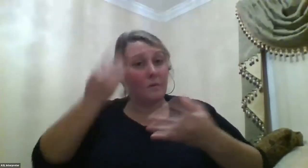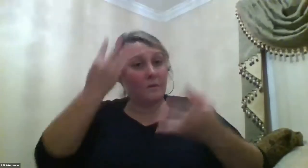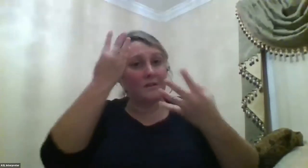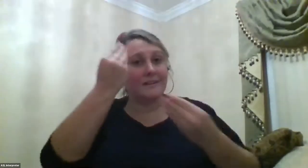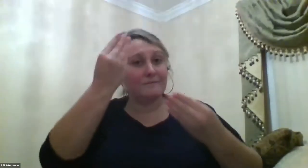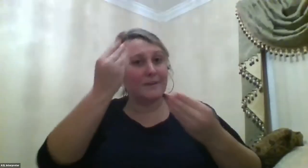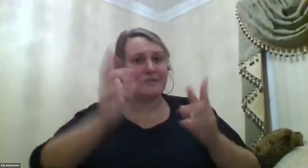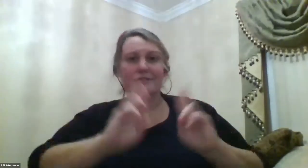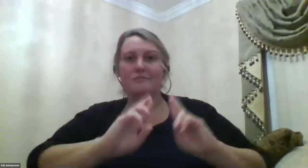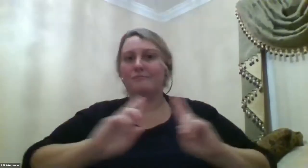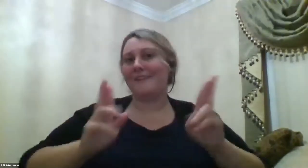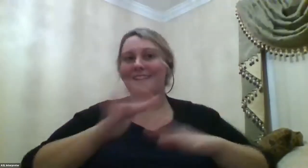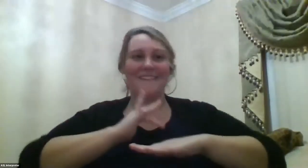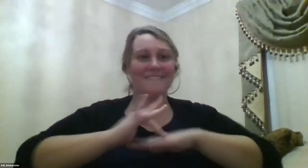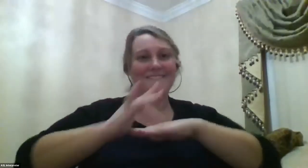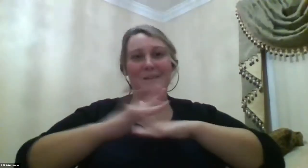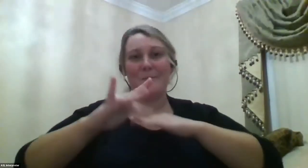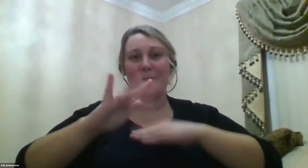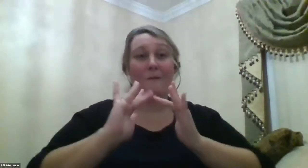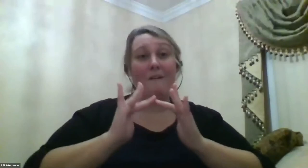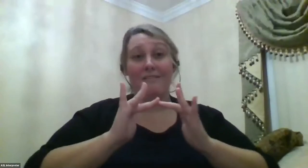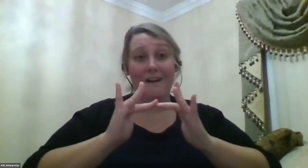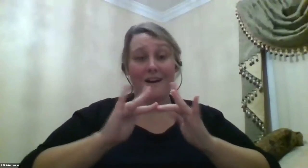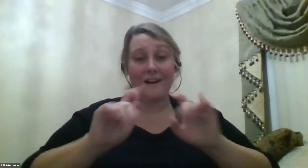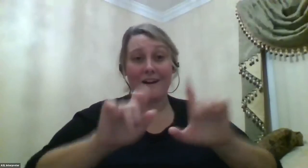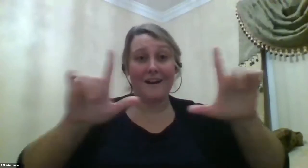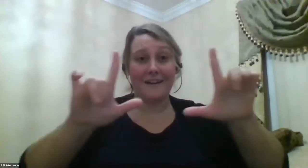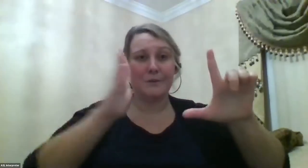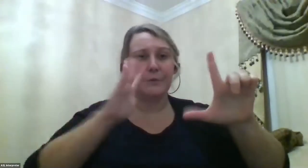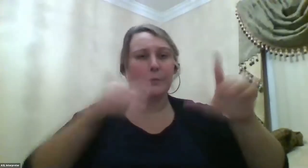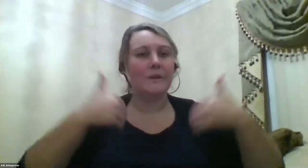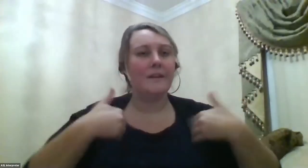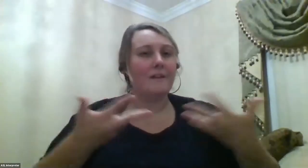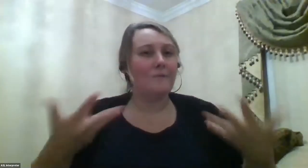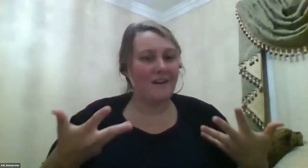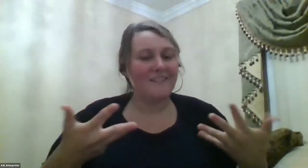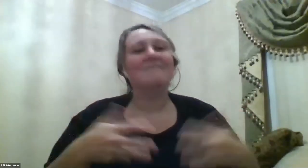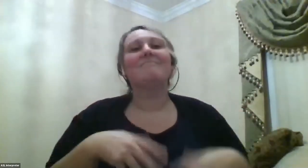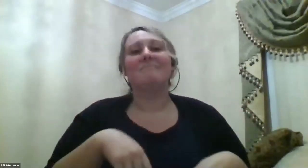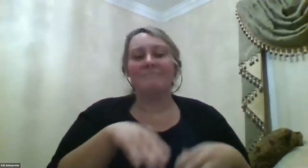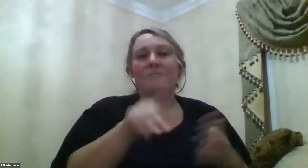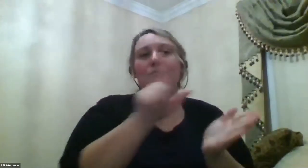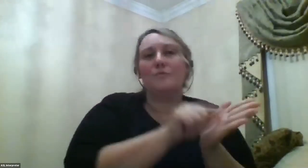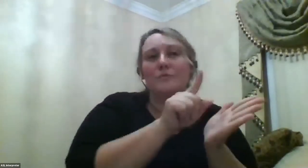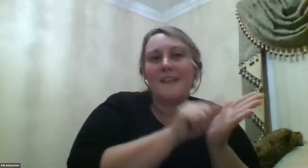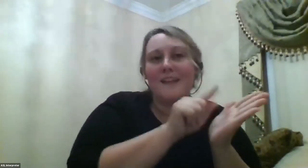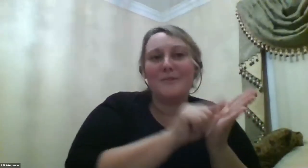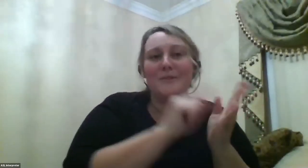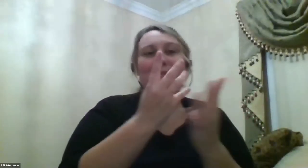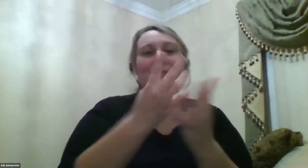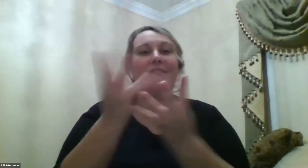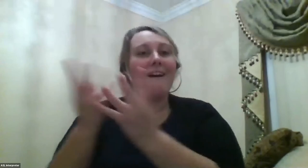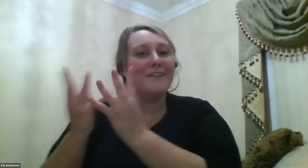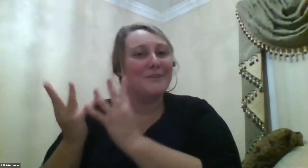Um, so ephemera would include like newsletters, club flyers, other things like that. Um, but